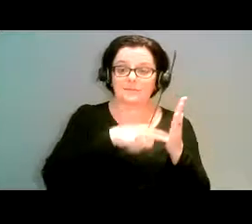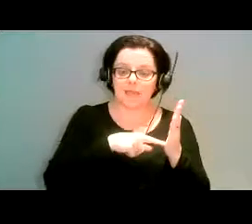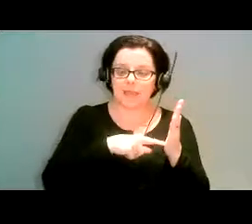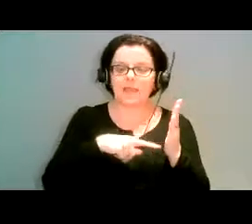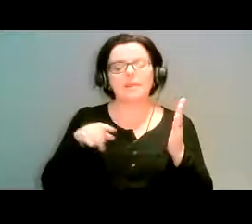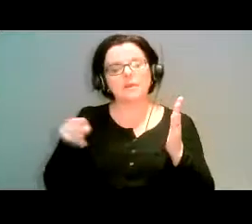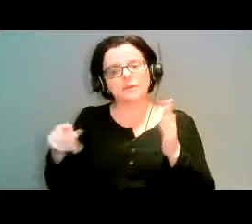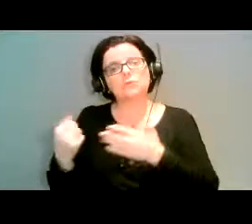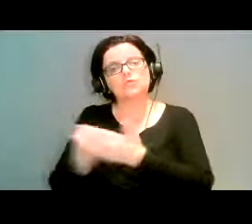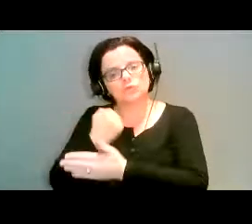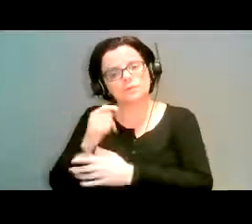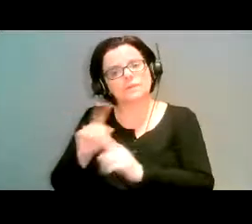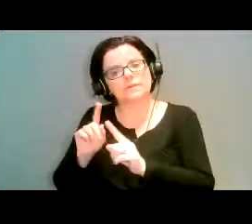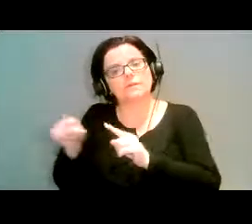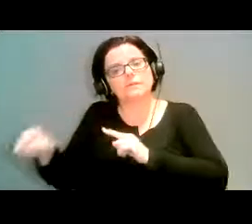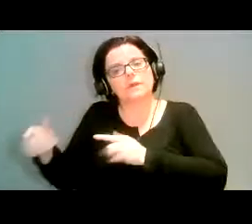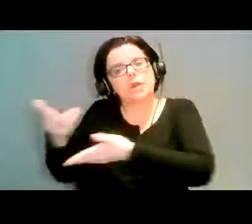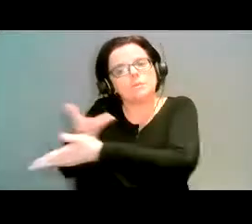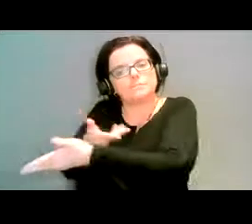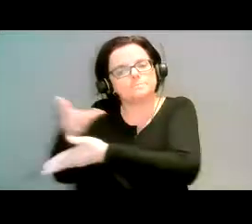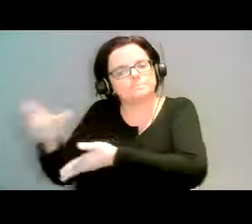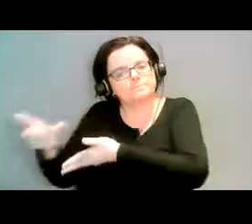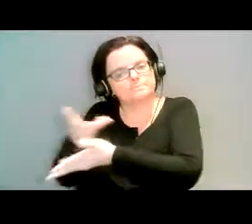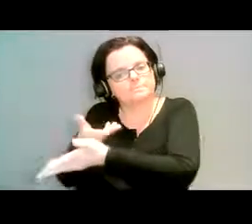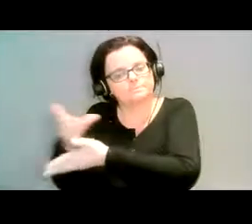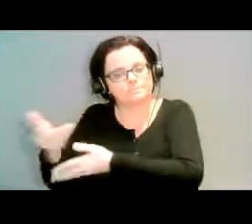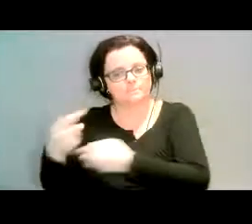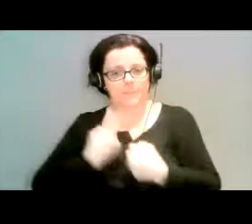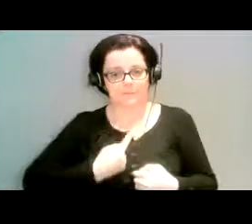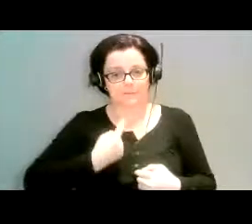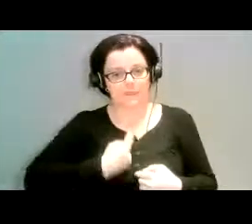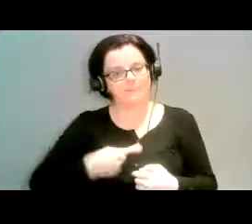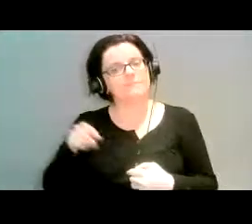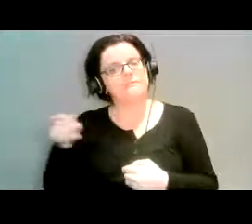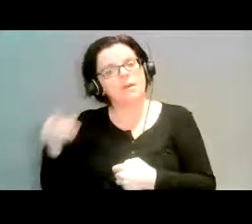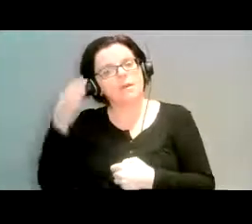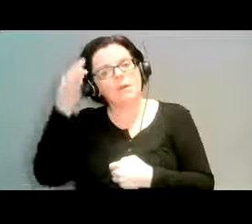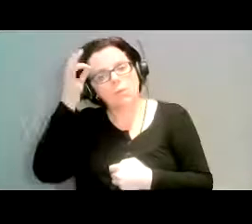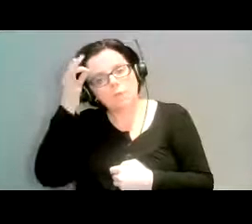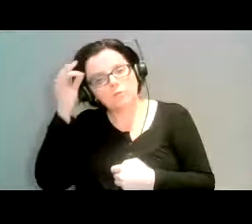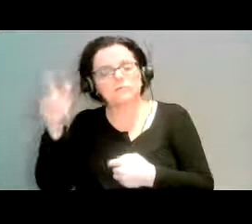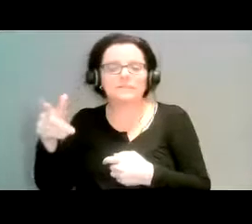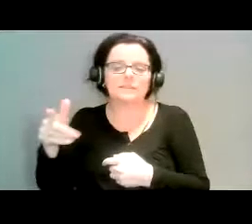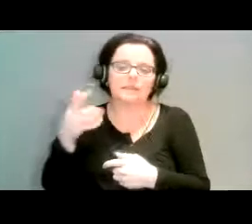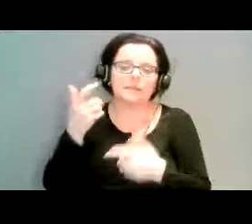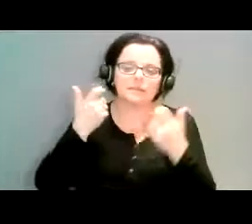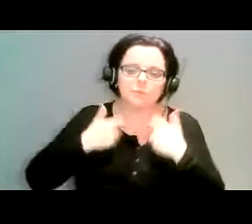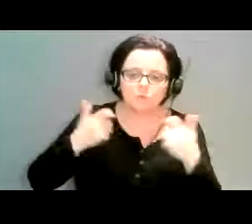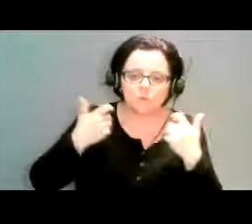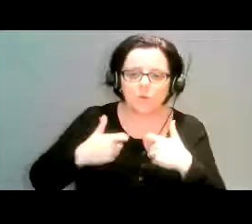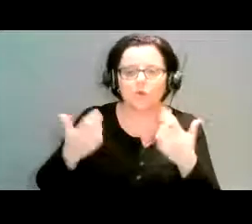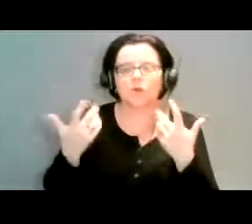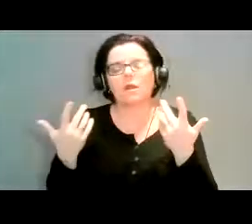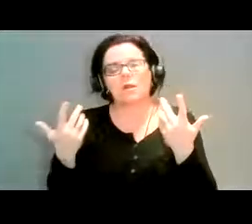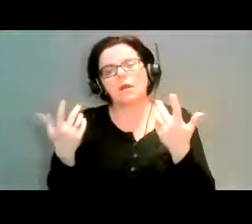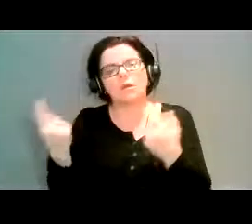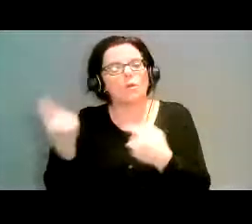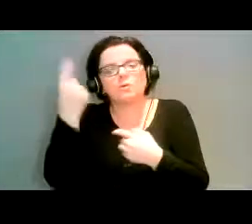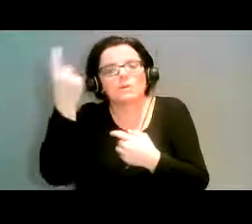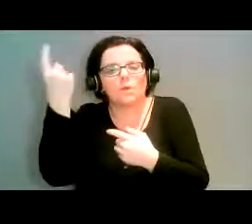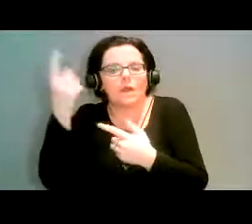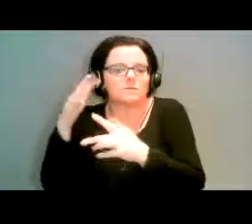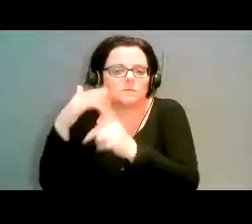collaborative process between you and local authorities, a social worker, or kind of someone else from